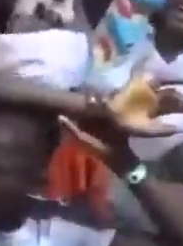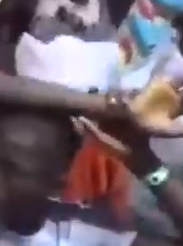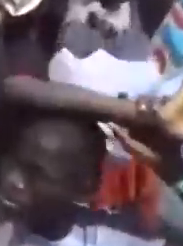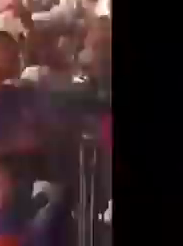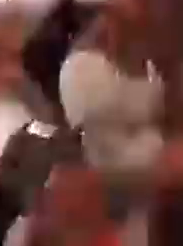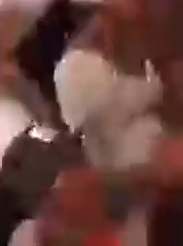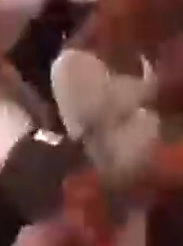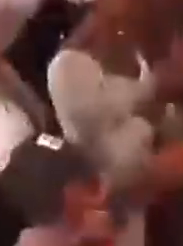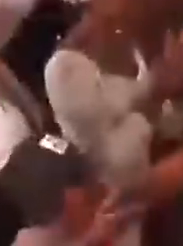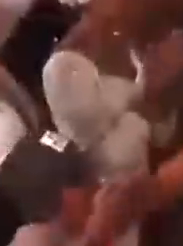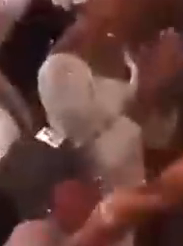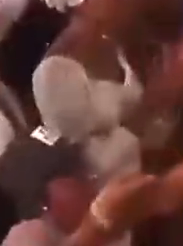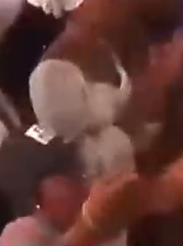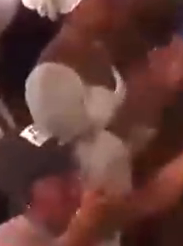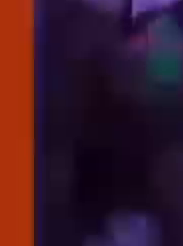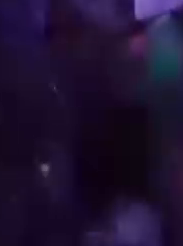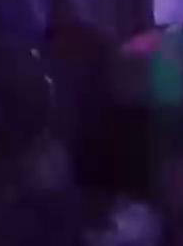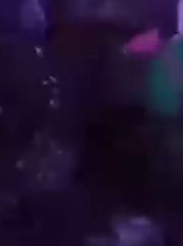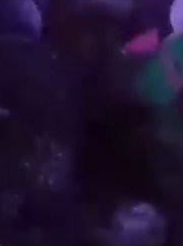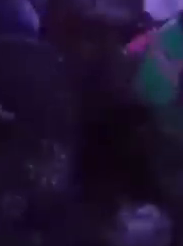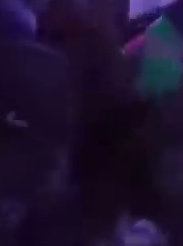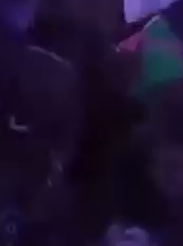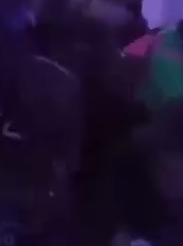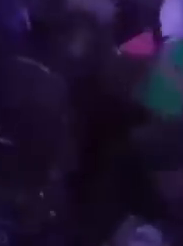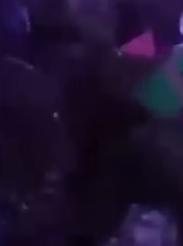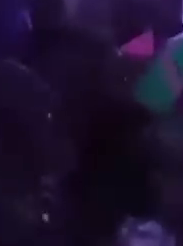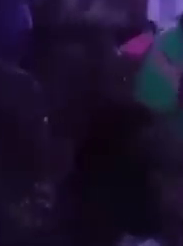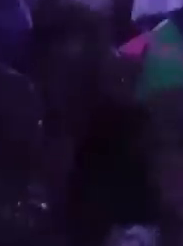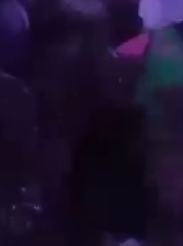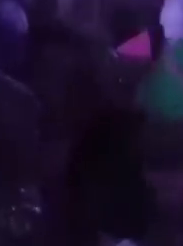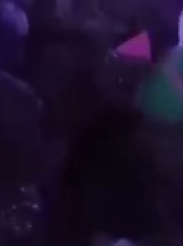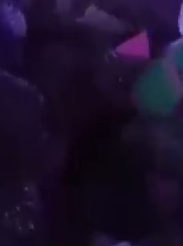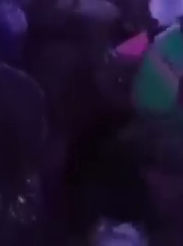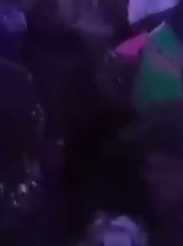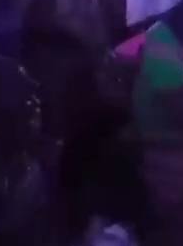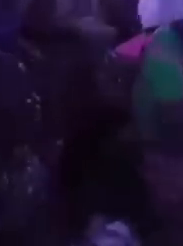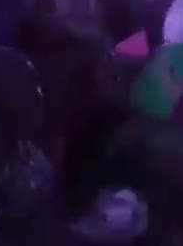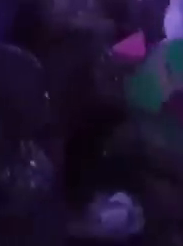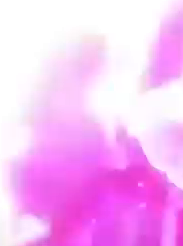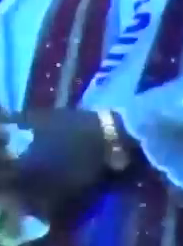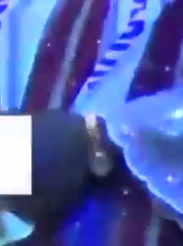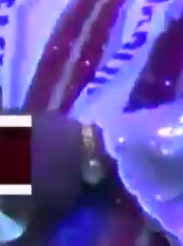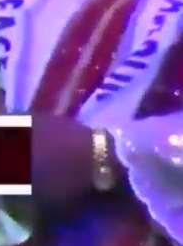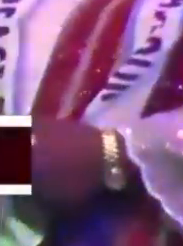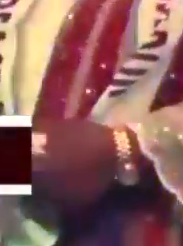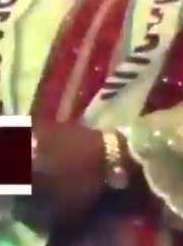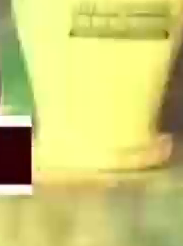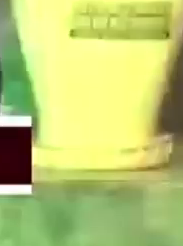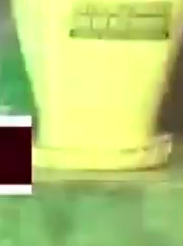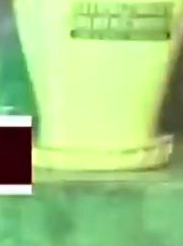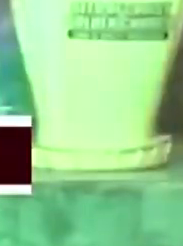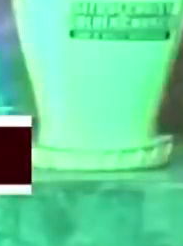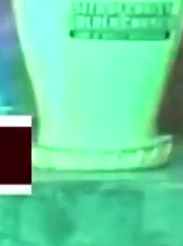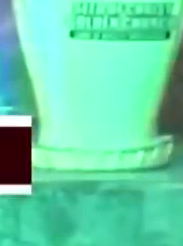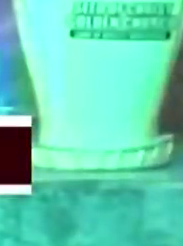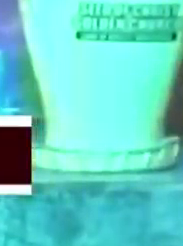yóò tún rọ̀ nínú ìsọjí alágbára yìí o. Láàbọ̀ ọjọ́ Sunday 22nd ní Thursday 26 October gómìnà ìsọjí àgbáyé ni